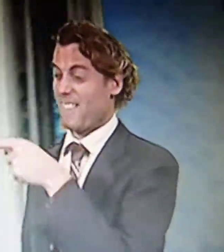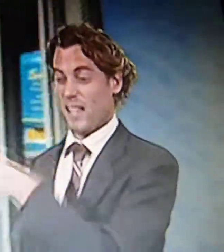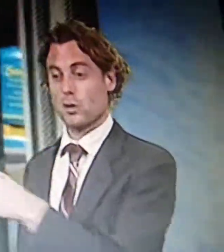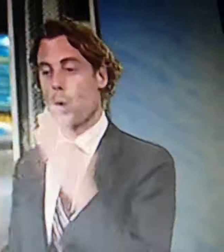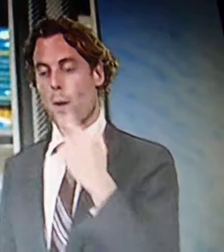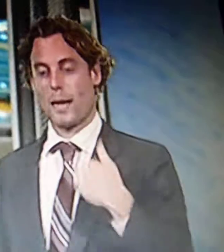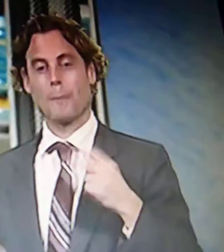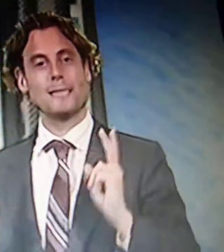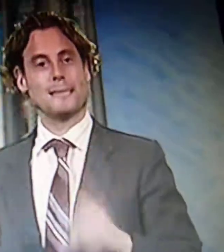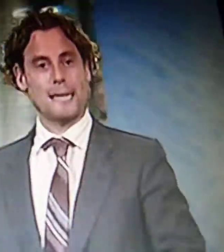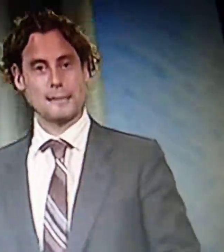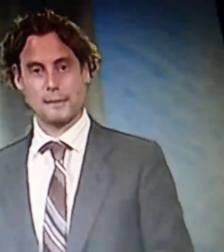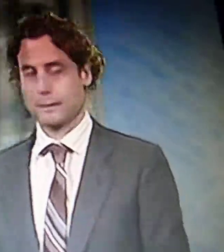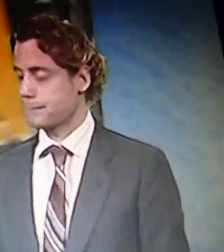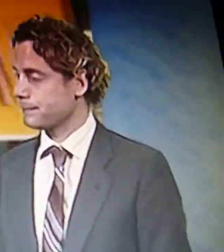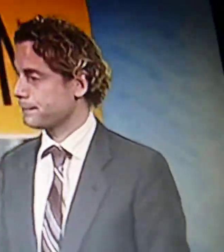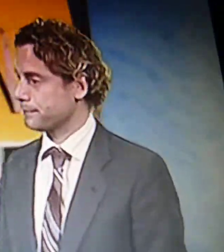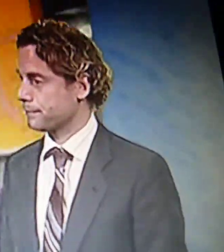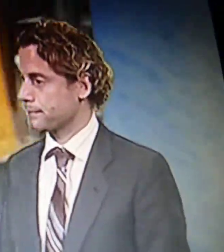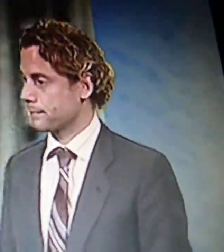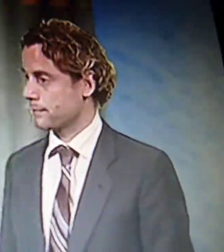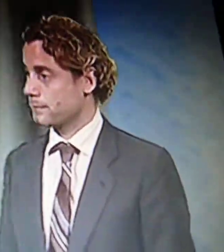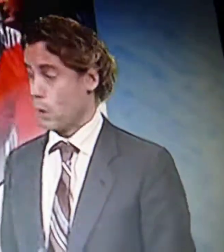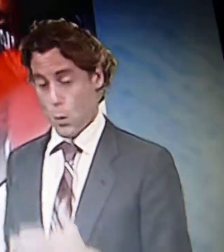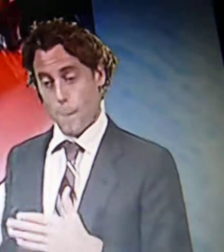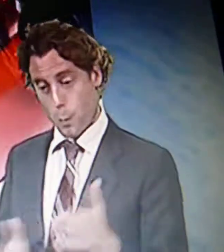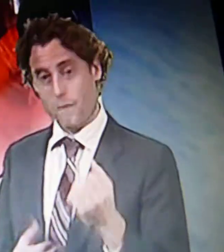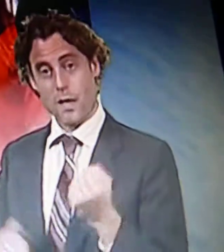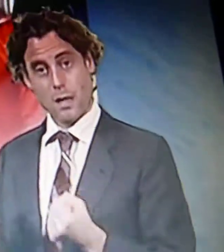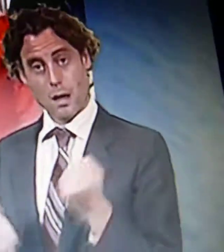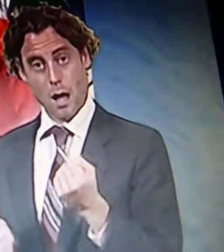You're going to give it to you. Come on, move the car. Seriously. So we've been promised by this gentleman.